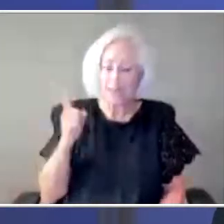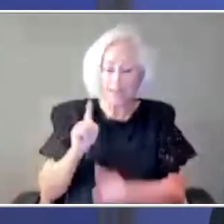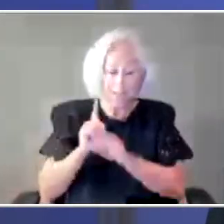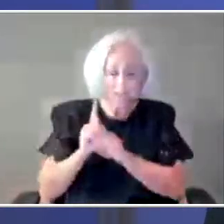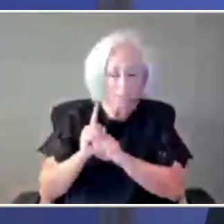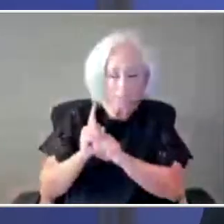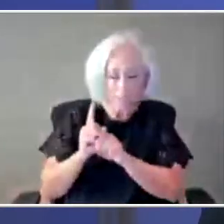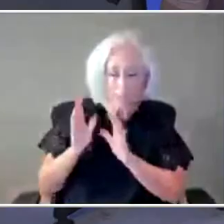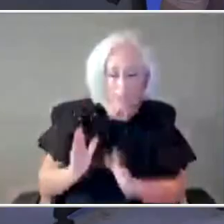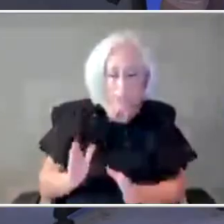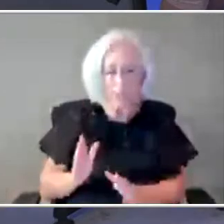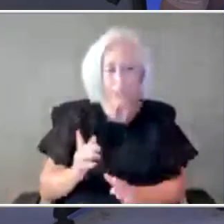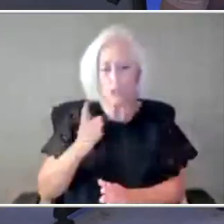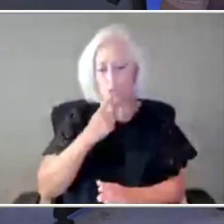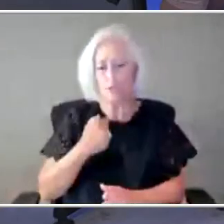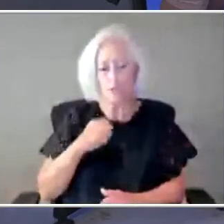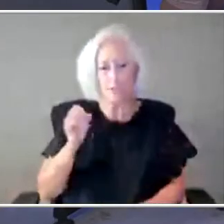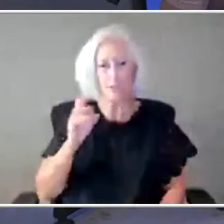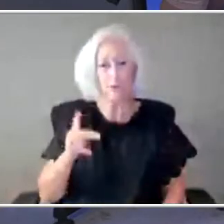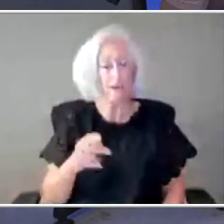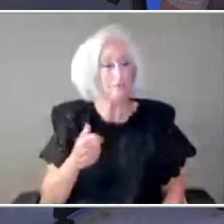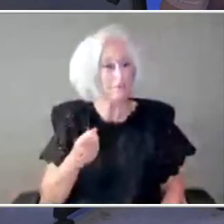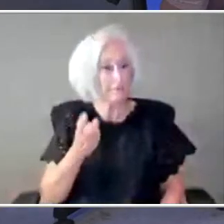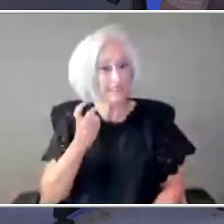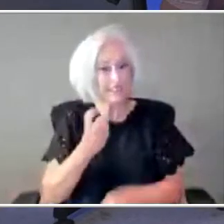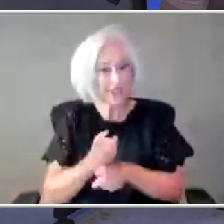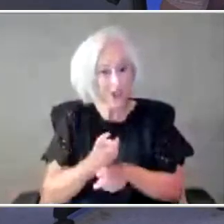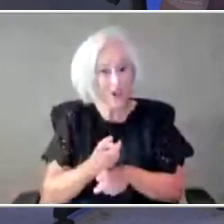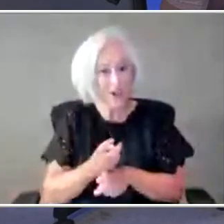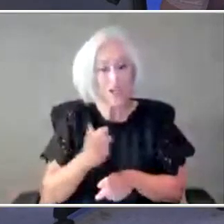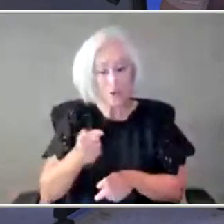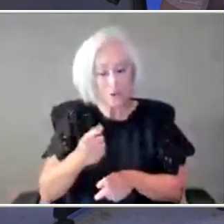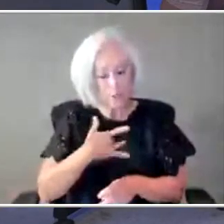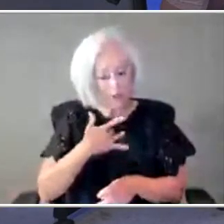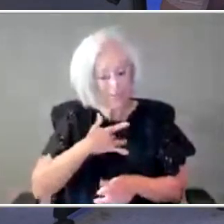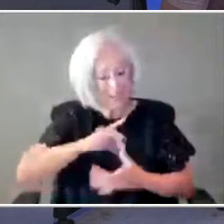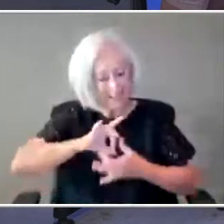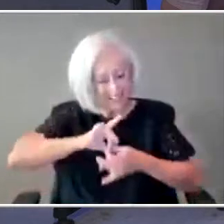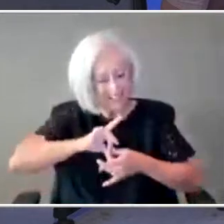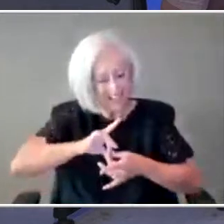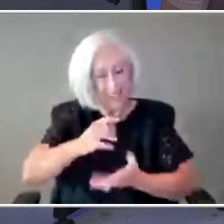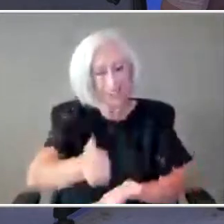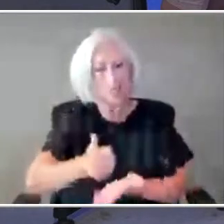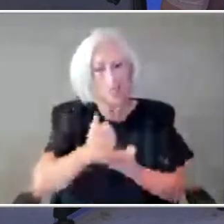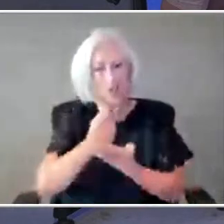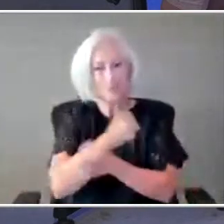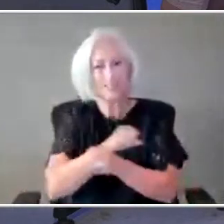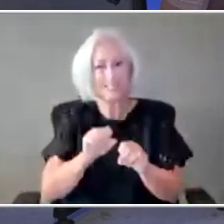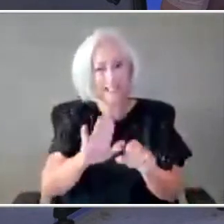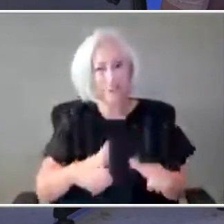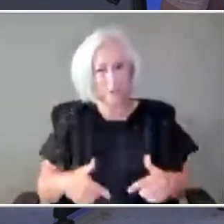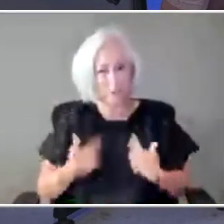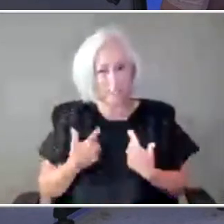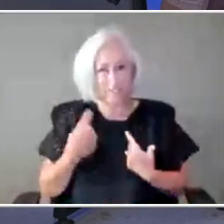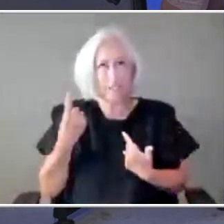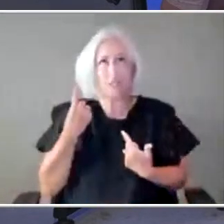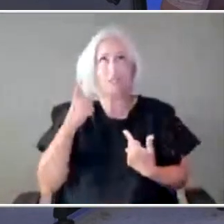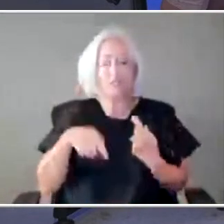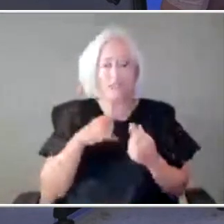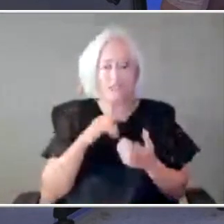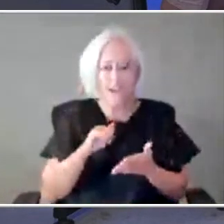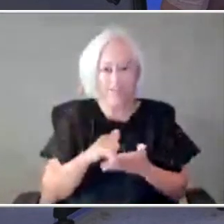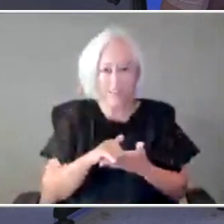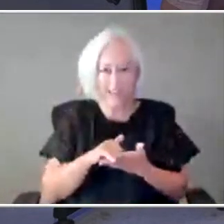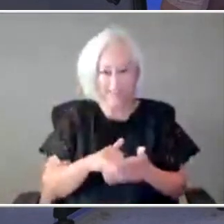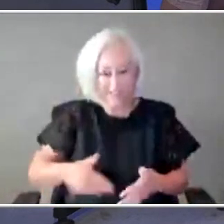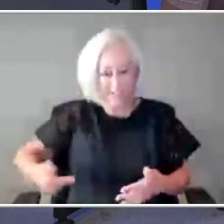You said cut the cord, but it is tough. I mean, when you have a connection with somebody who is helping save your life, there's something about that. It is a primal connection